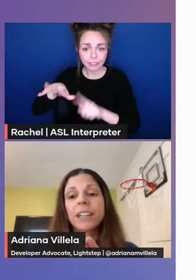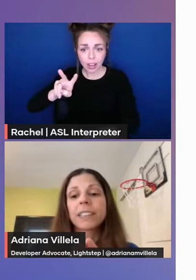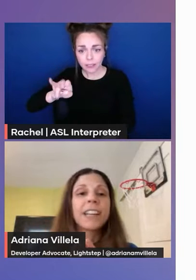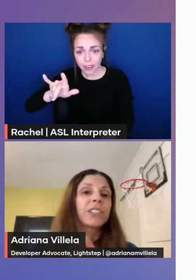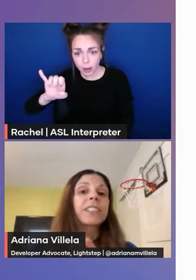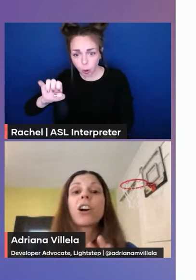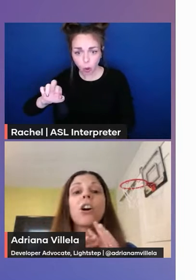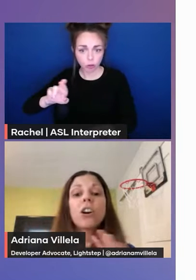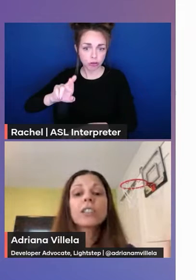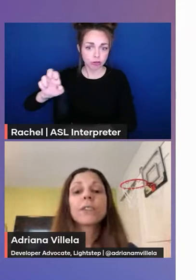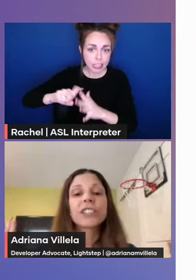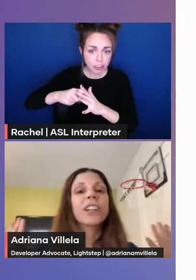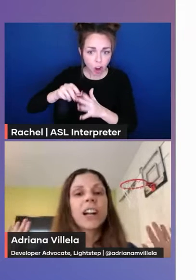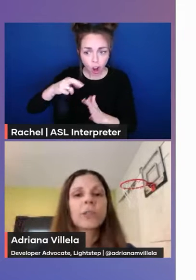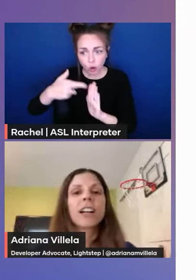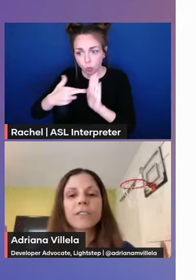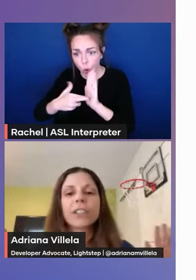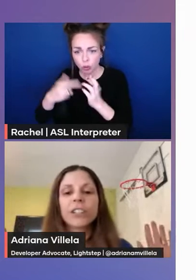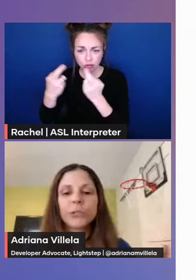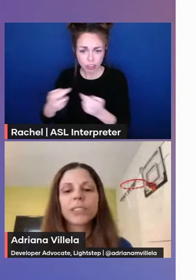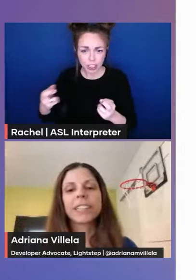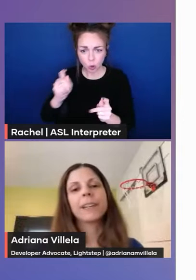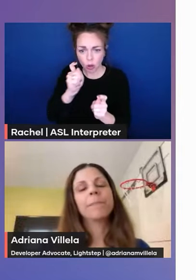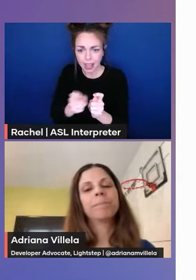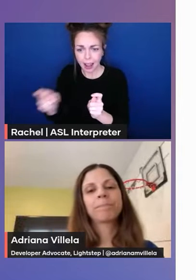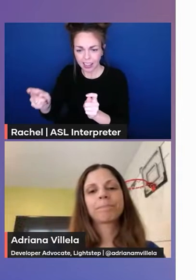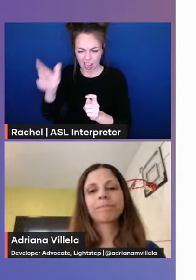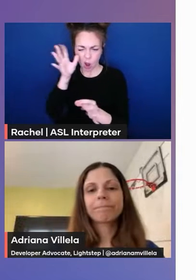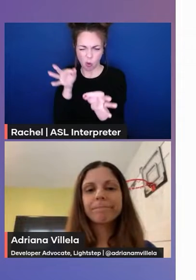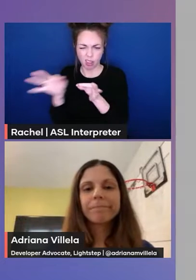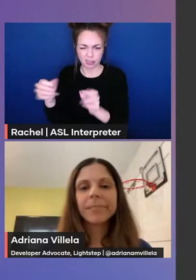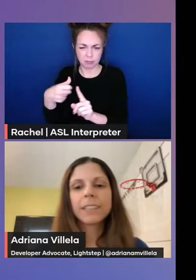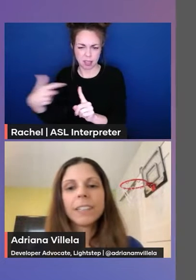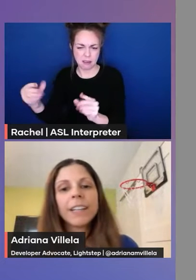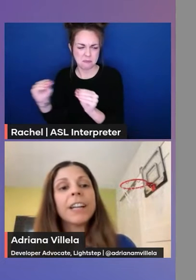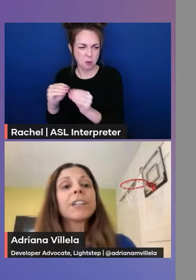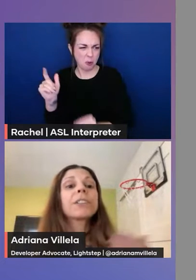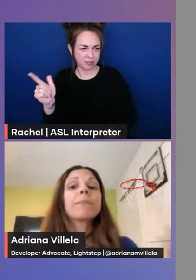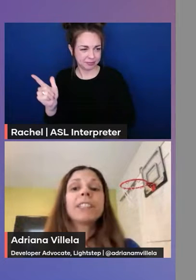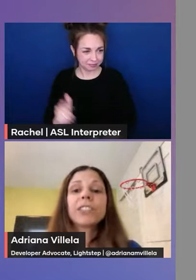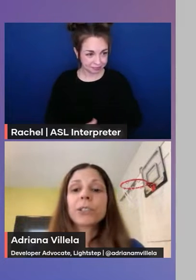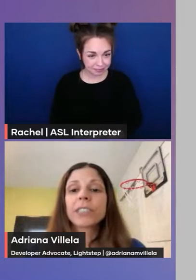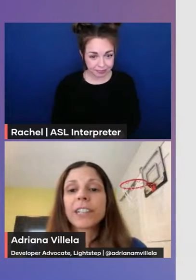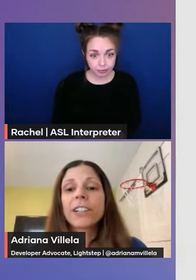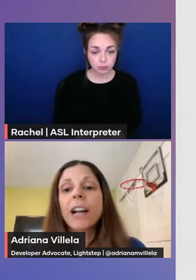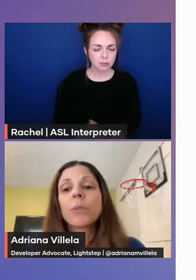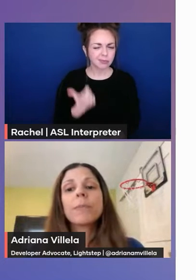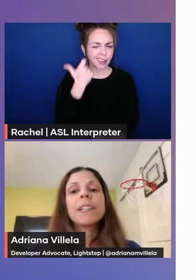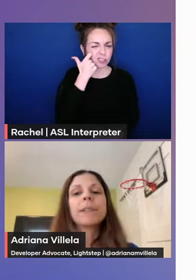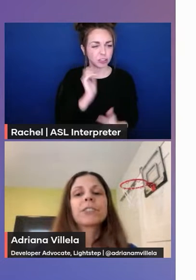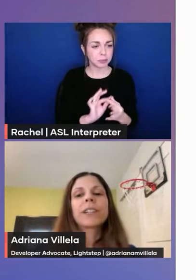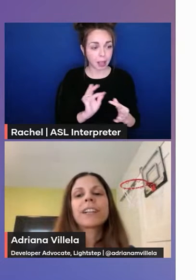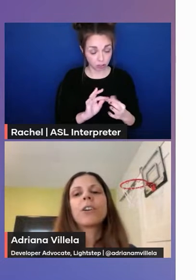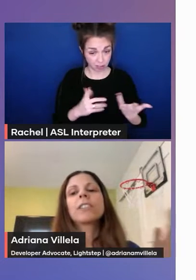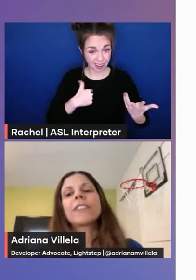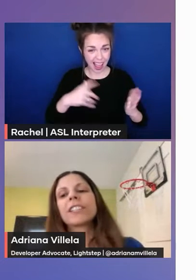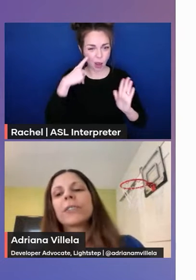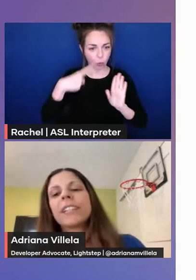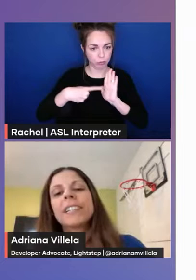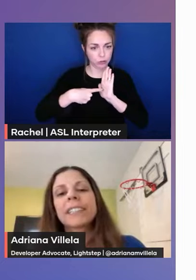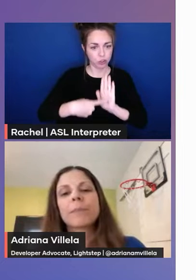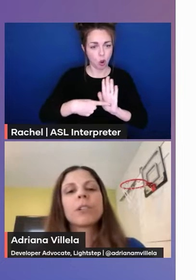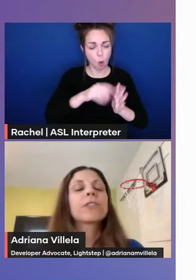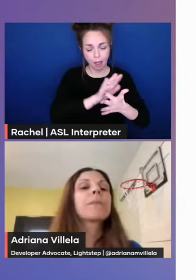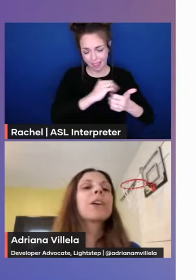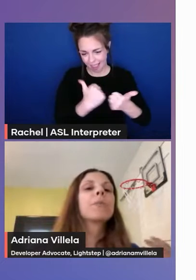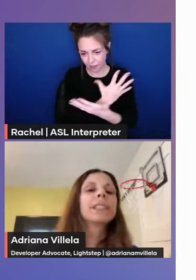and resource allocation, all of which I will cover shortly. Now, as I mentioned earlier, I will be demonstrating all of this